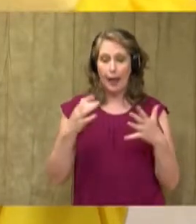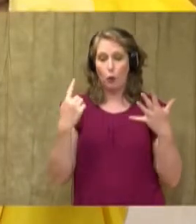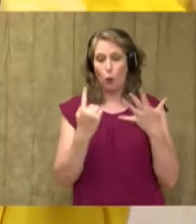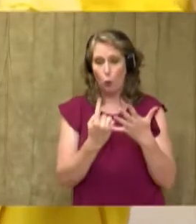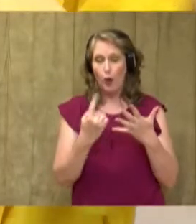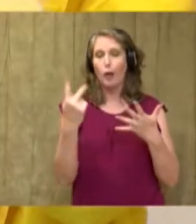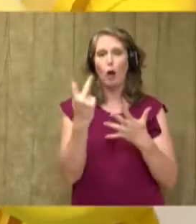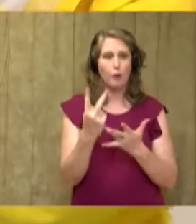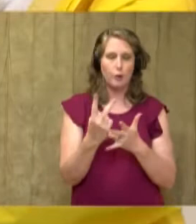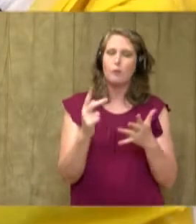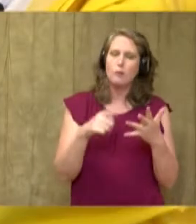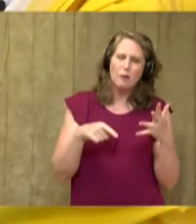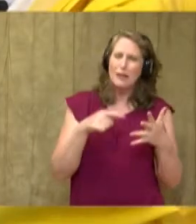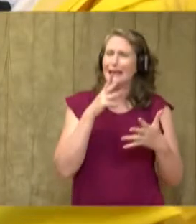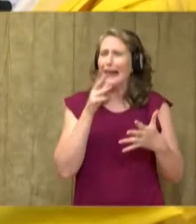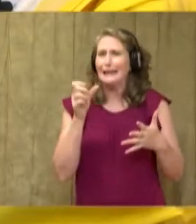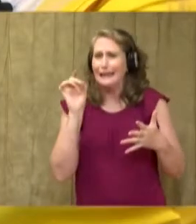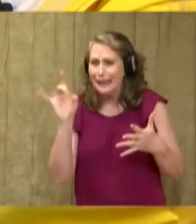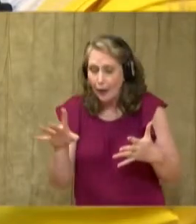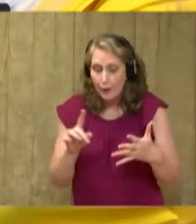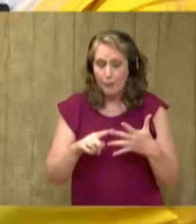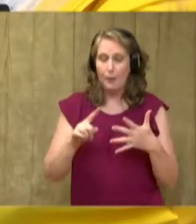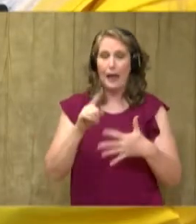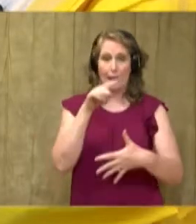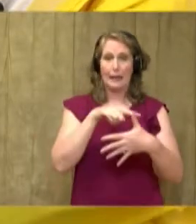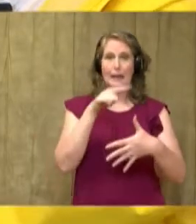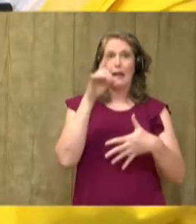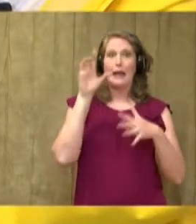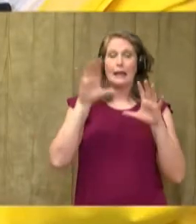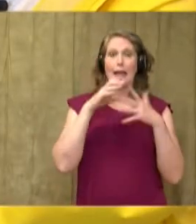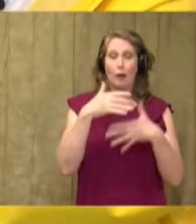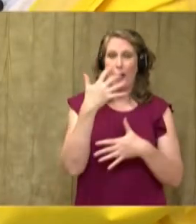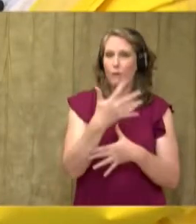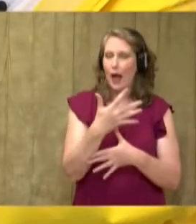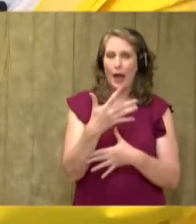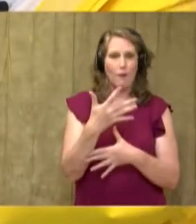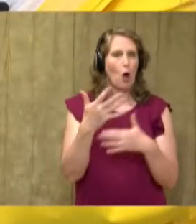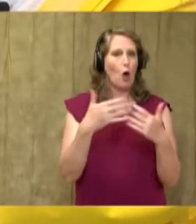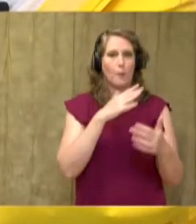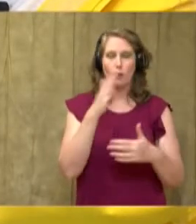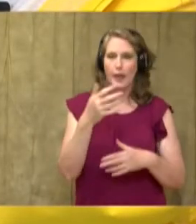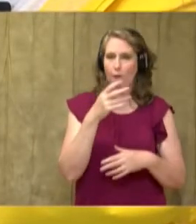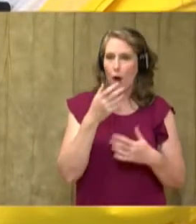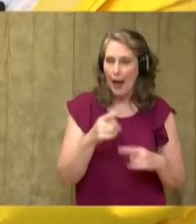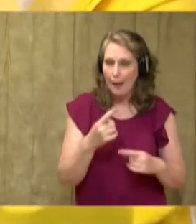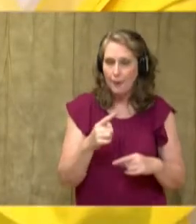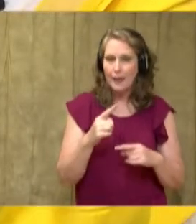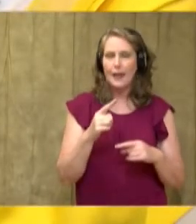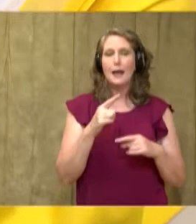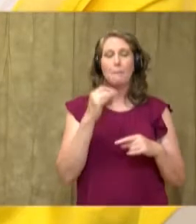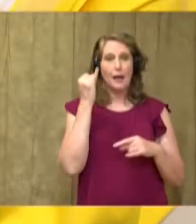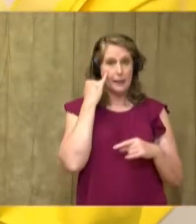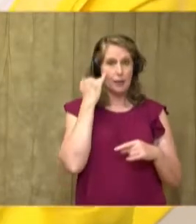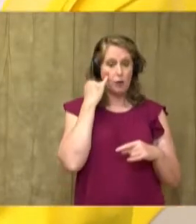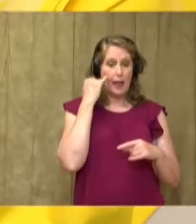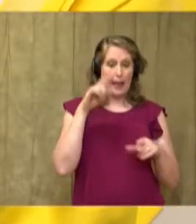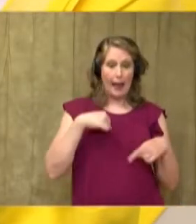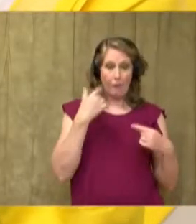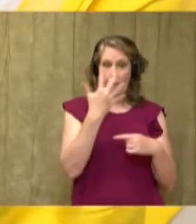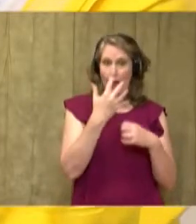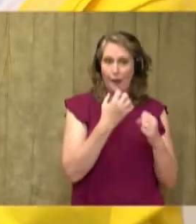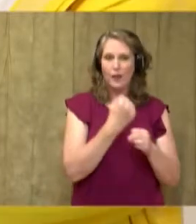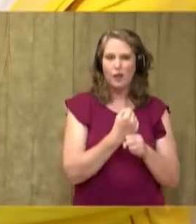worry too much about those. Category 5 hurricanes are rare and have reached land on an average of once every